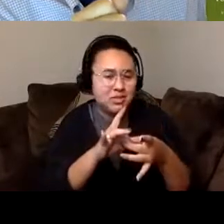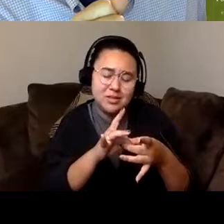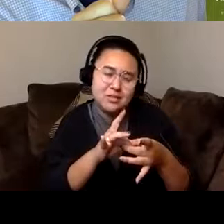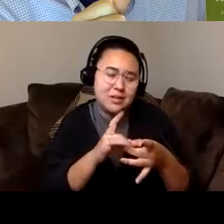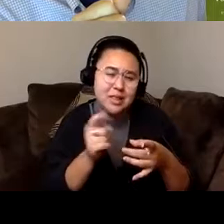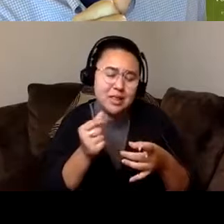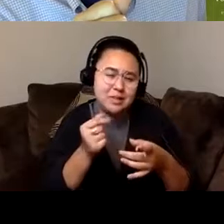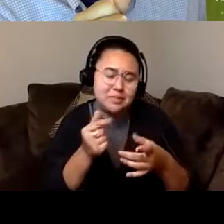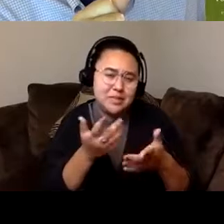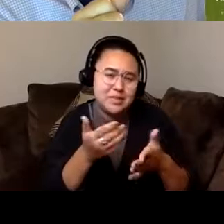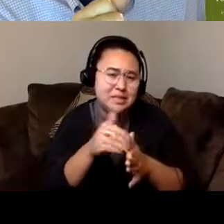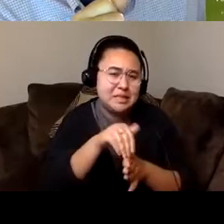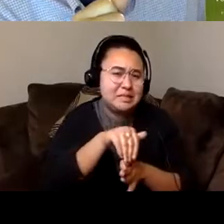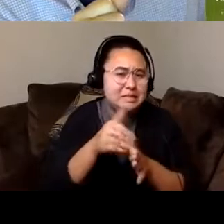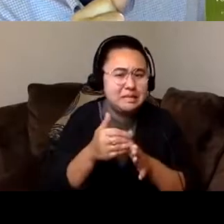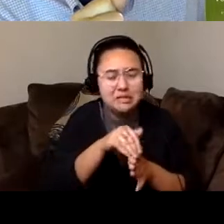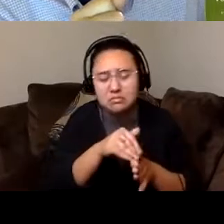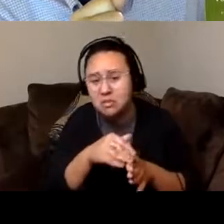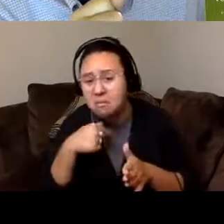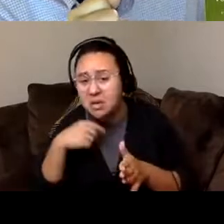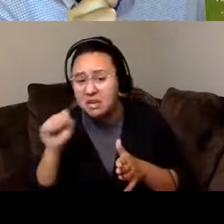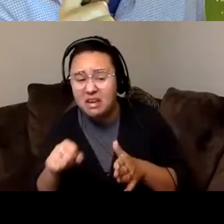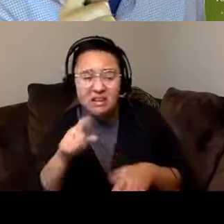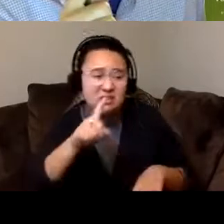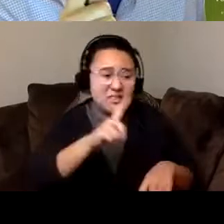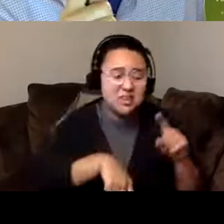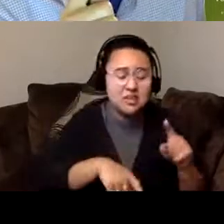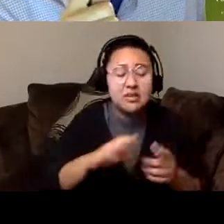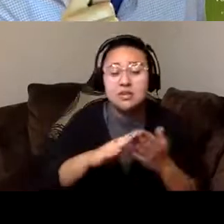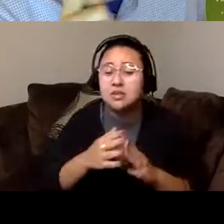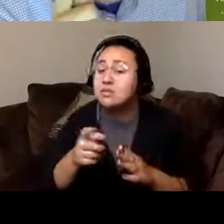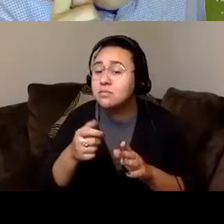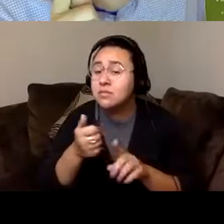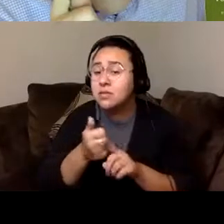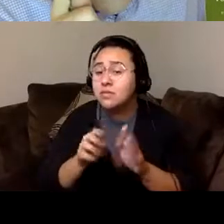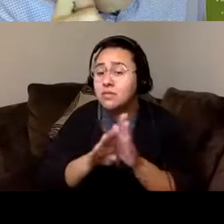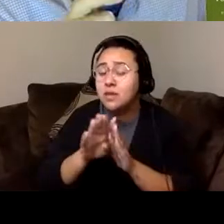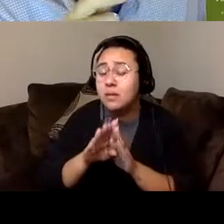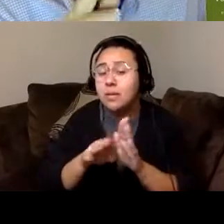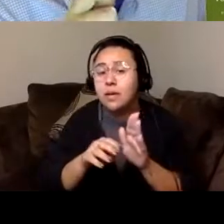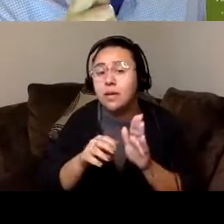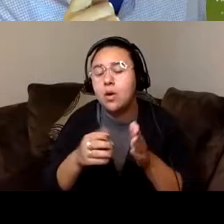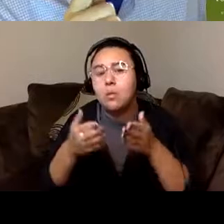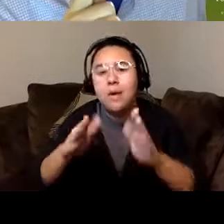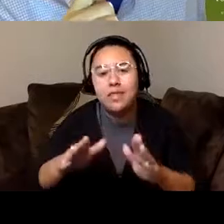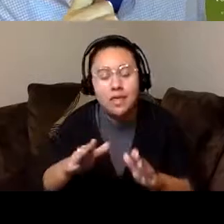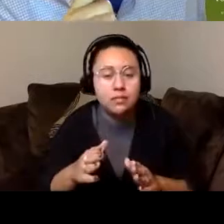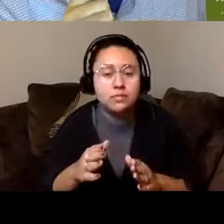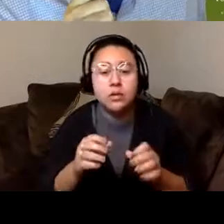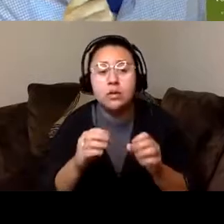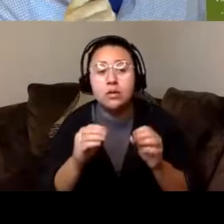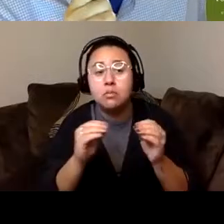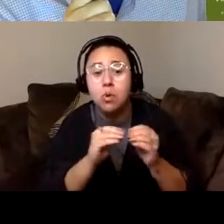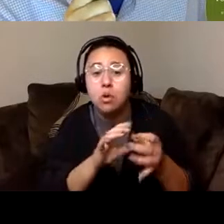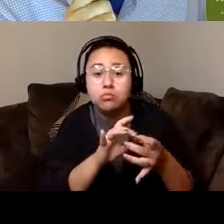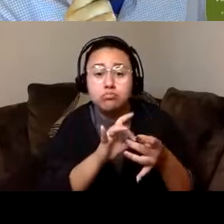think cities need to come to a method, whether it's through longer procurement, whether it's longer term deals